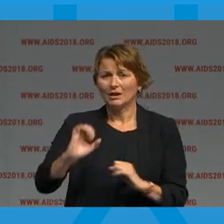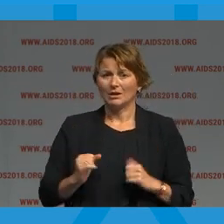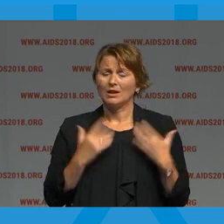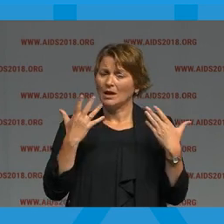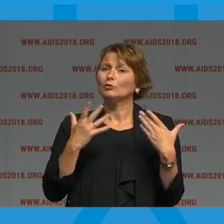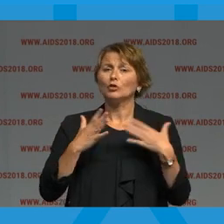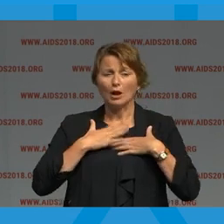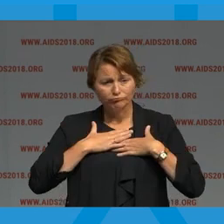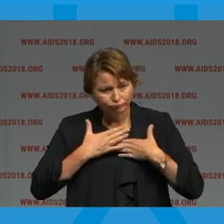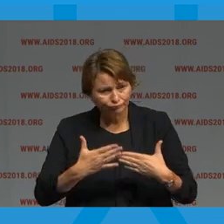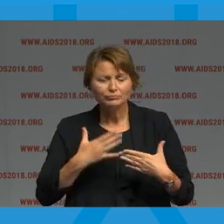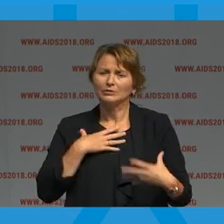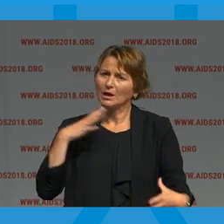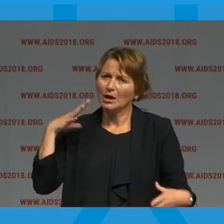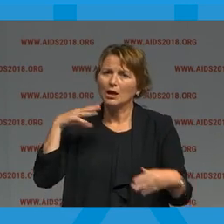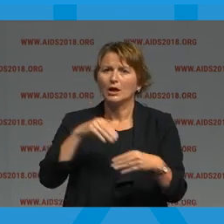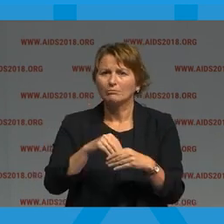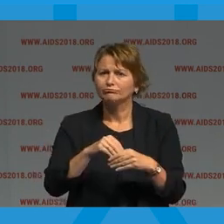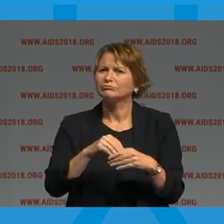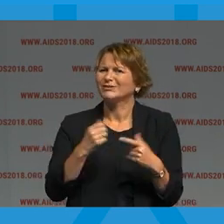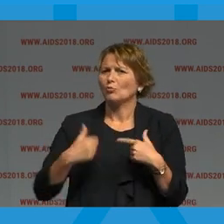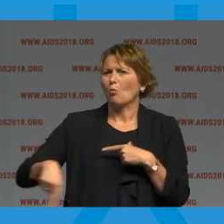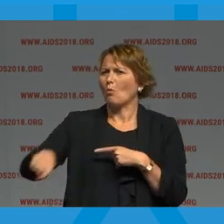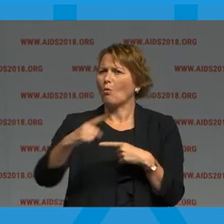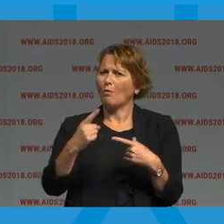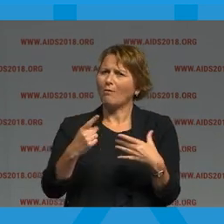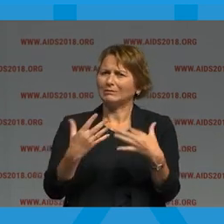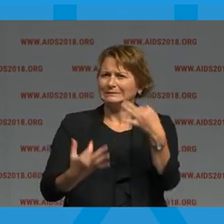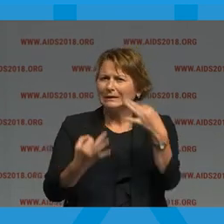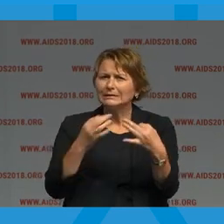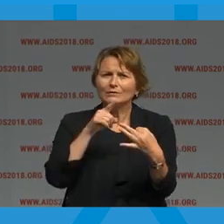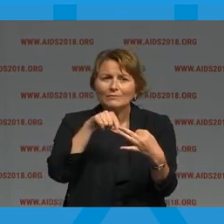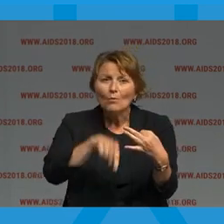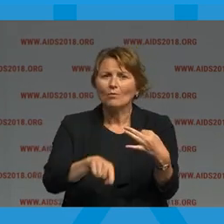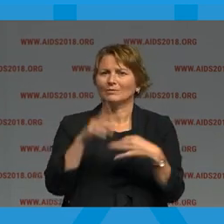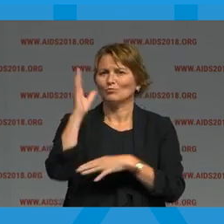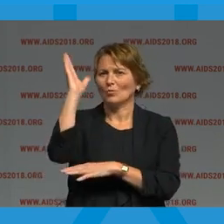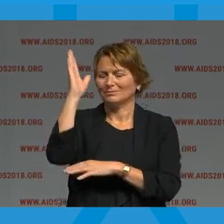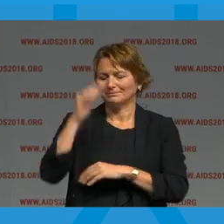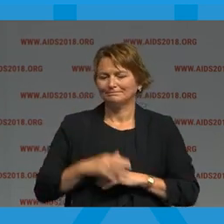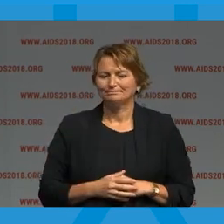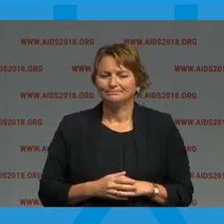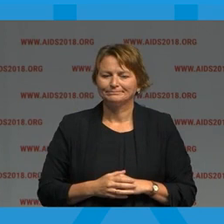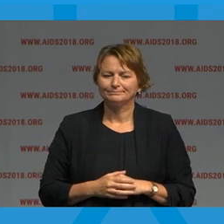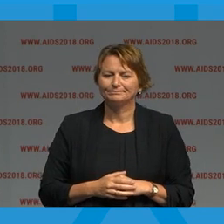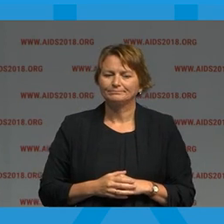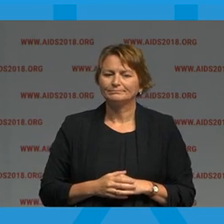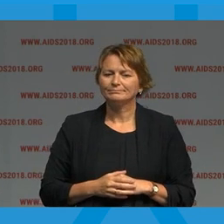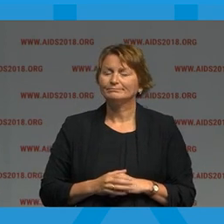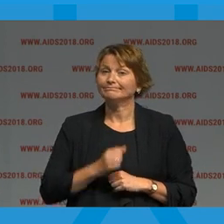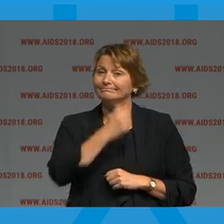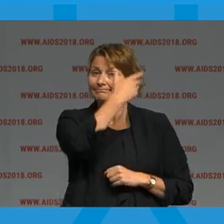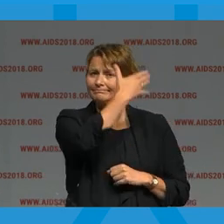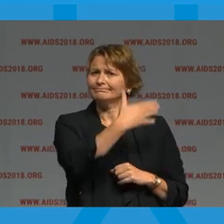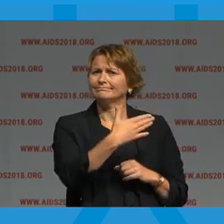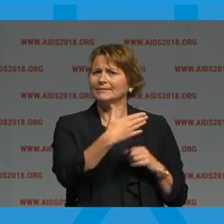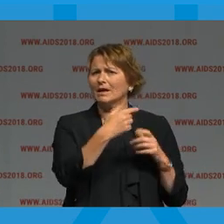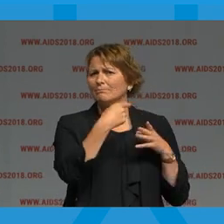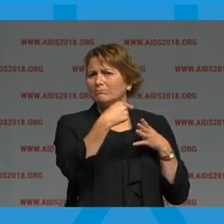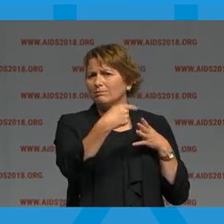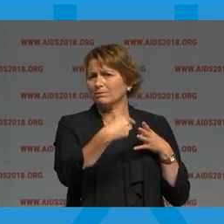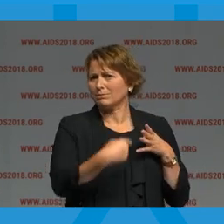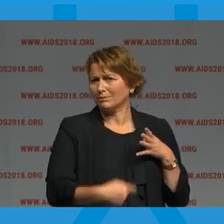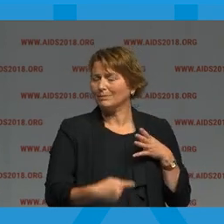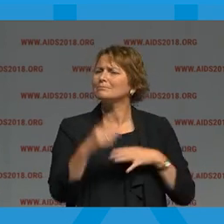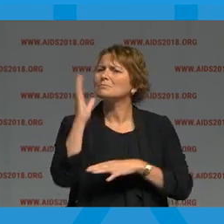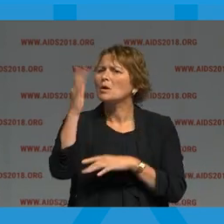participated in all the clinical trials reviewed for this presentation. The outline of my talk is, as you can see here, I will revisit why